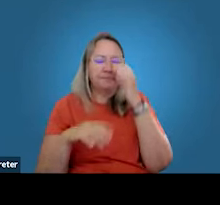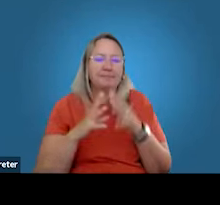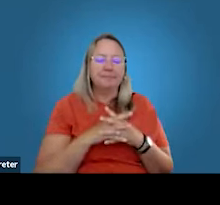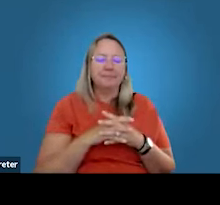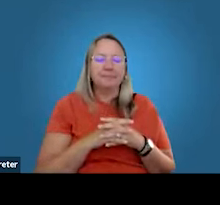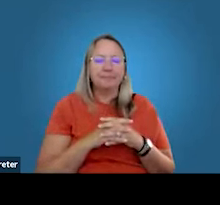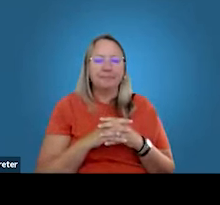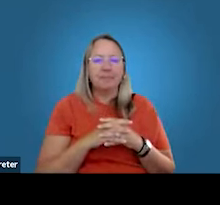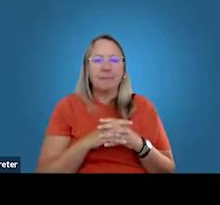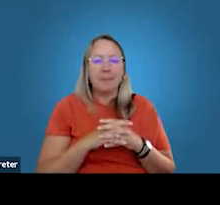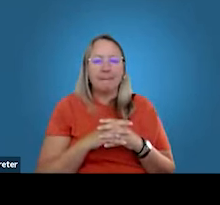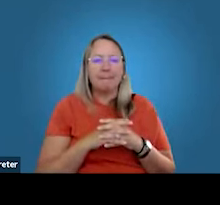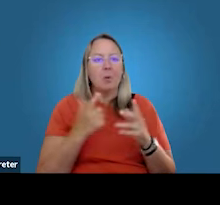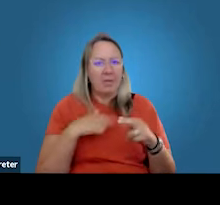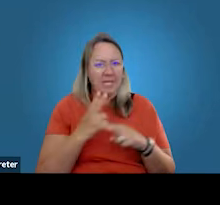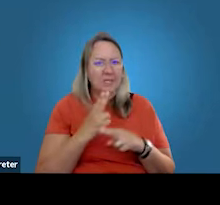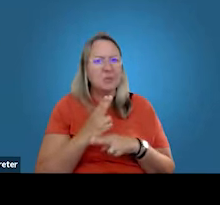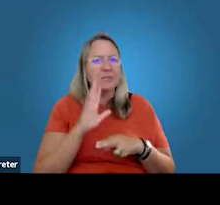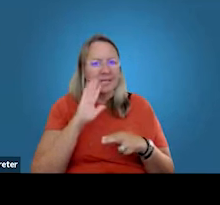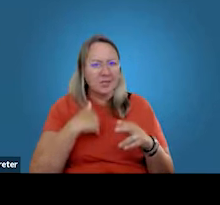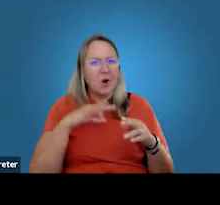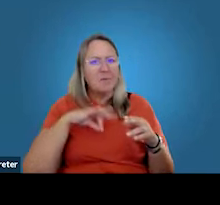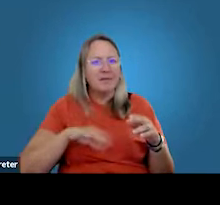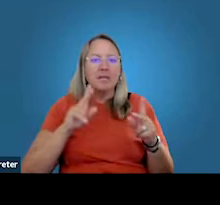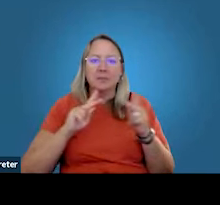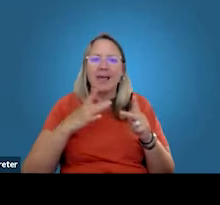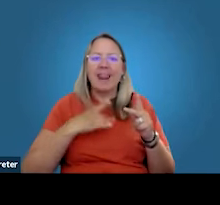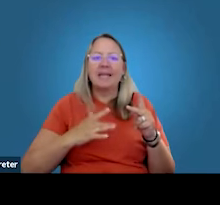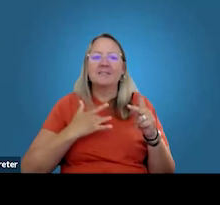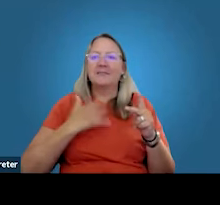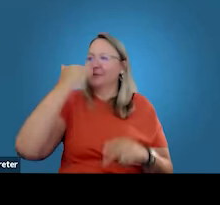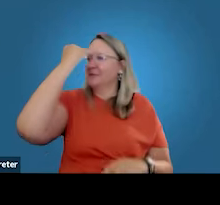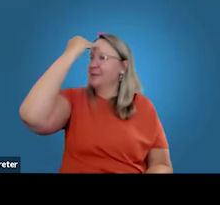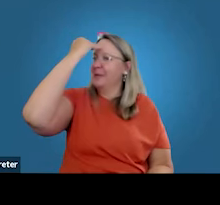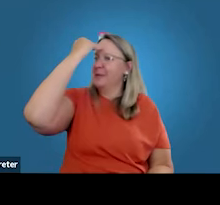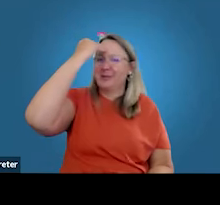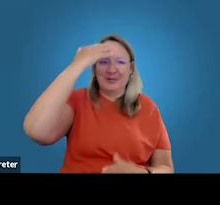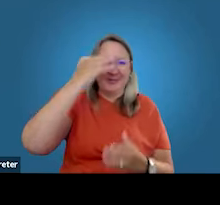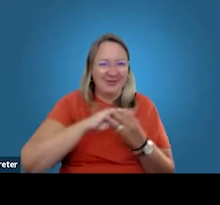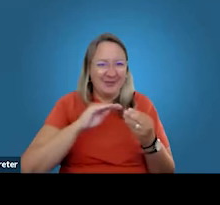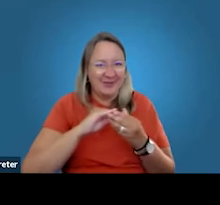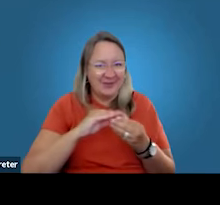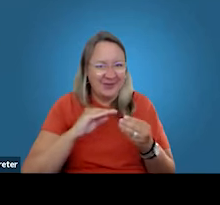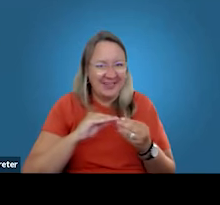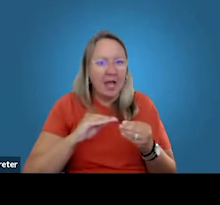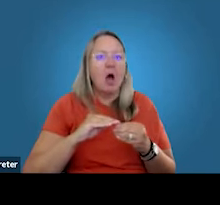same. And we can use that to our benefit, because people like familiarity. They like to feel like they know where the